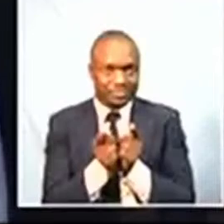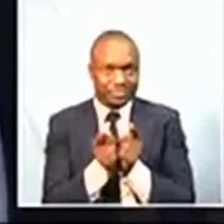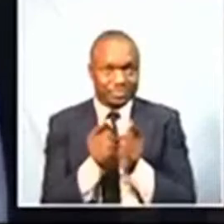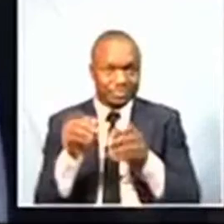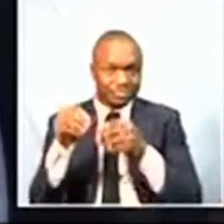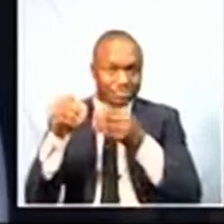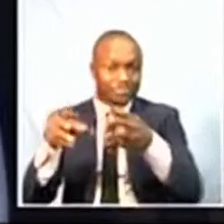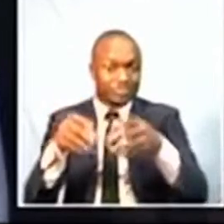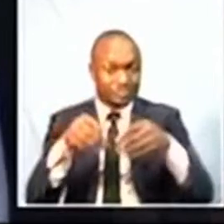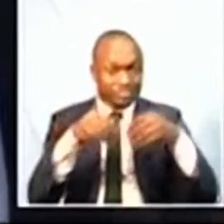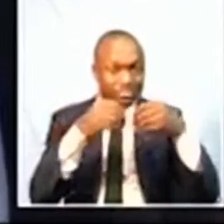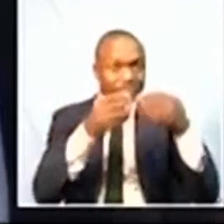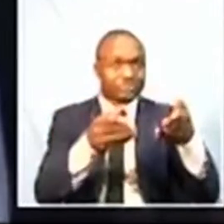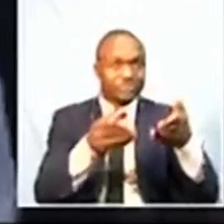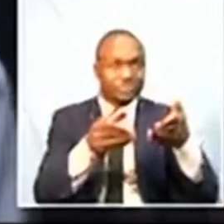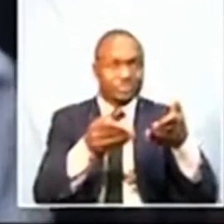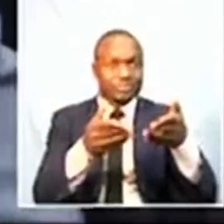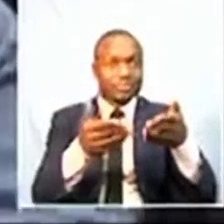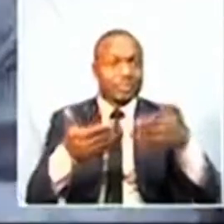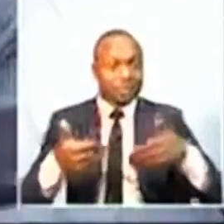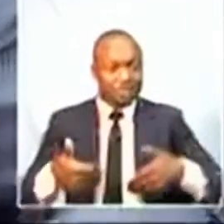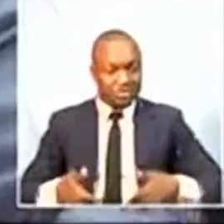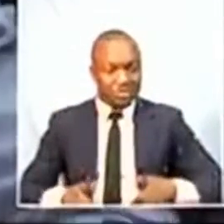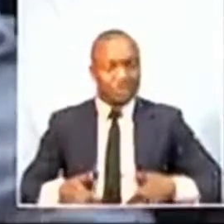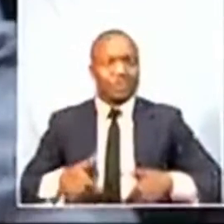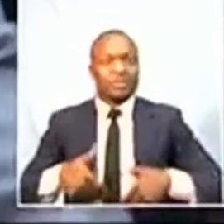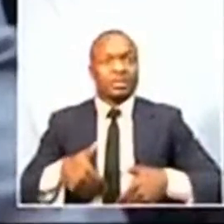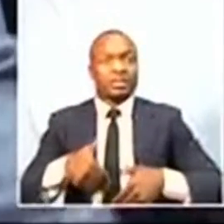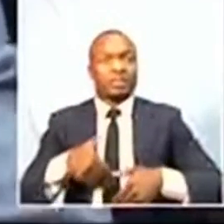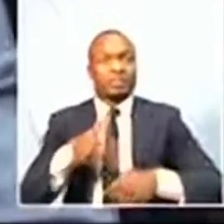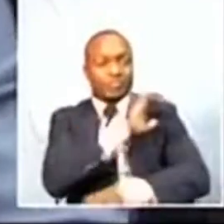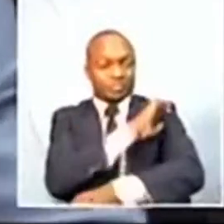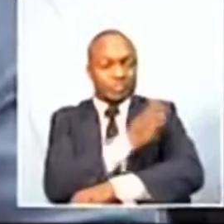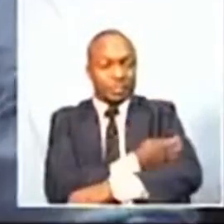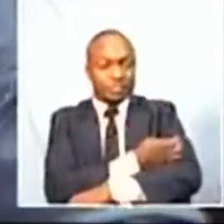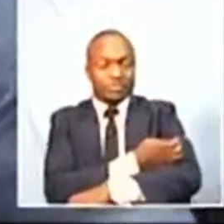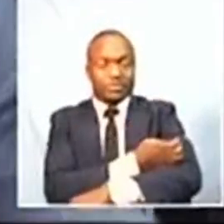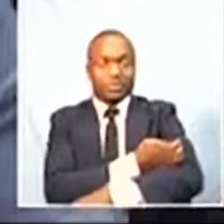Disbursement of youth empowerment to non-youth beneficiaries.